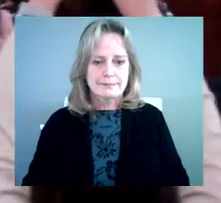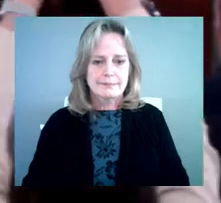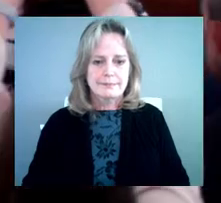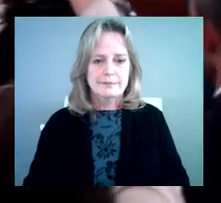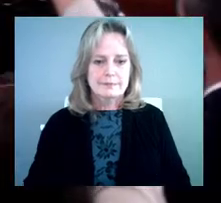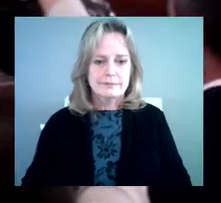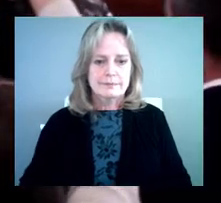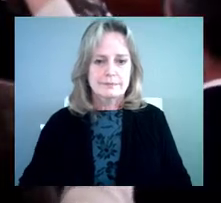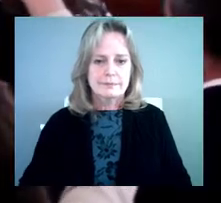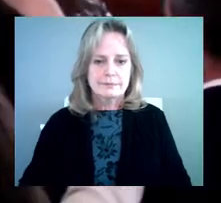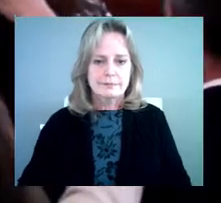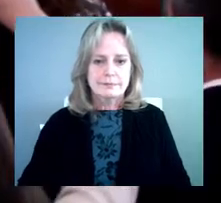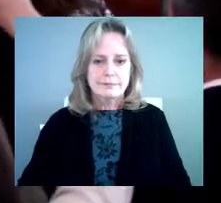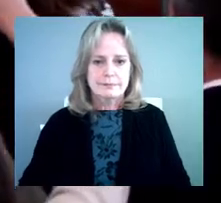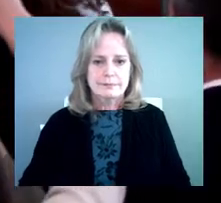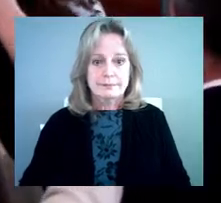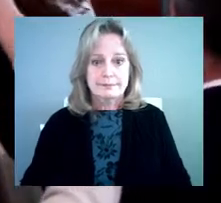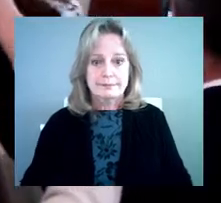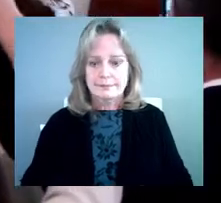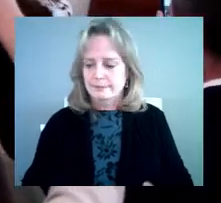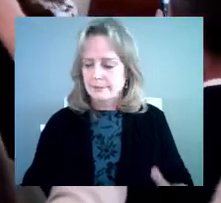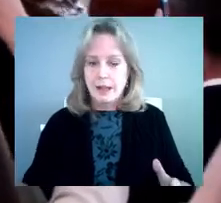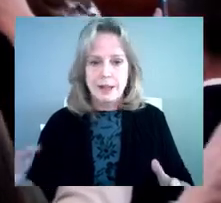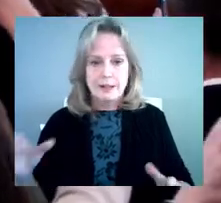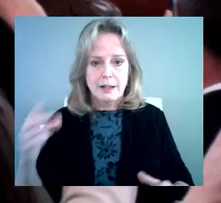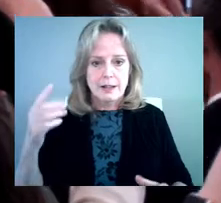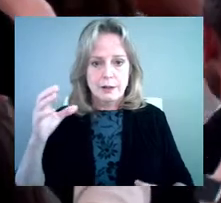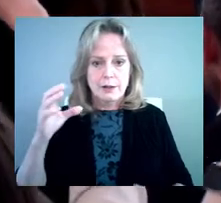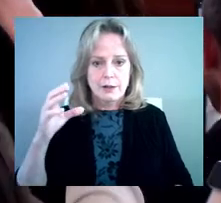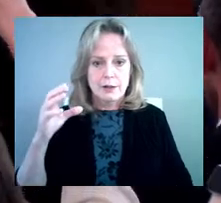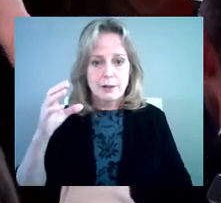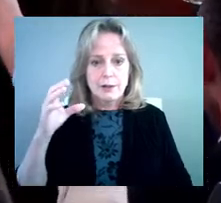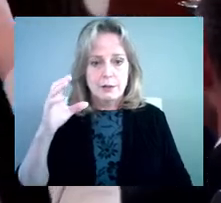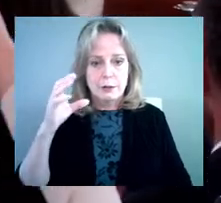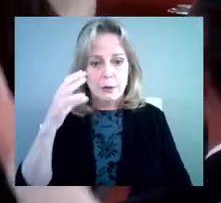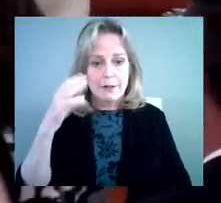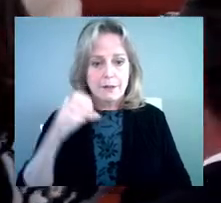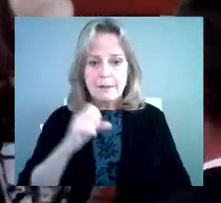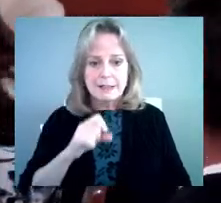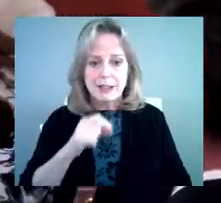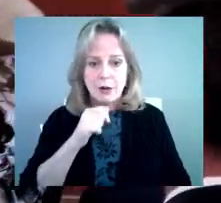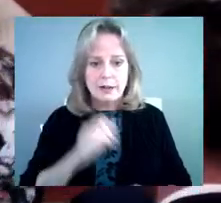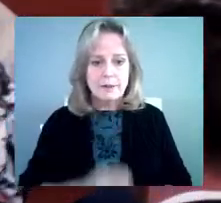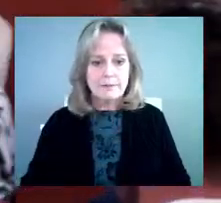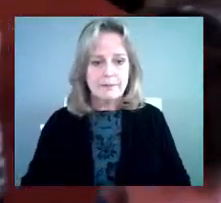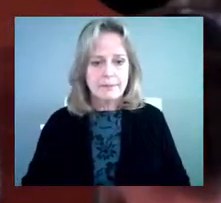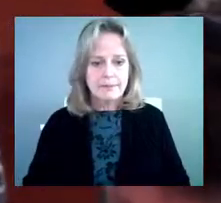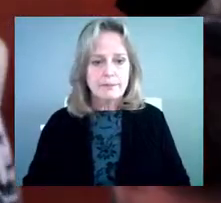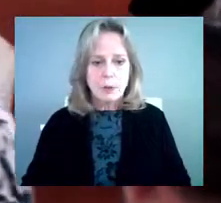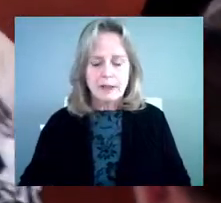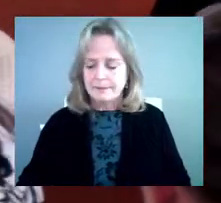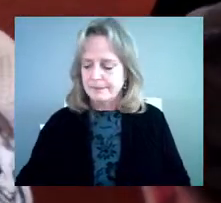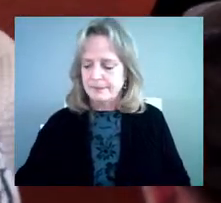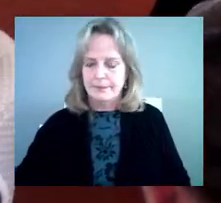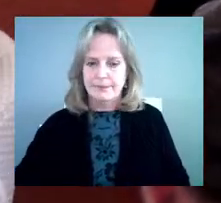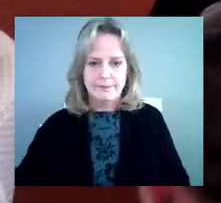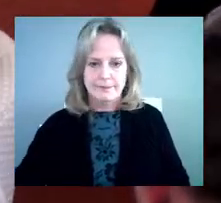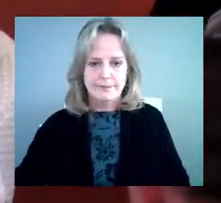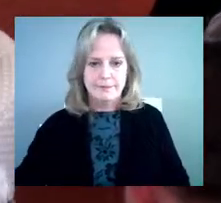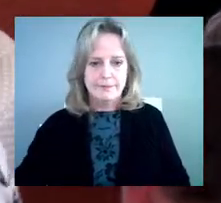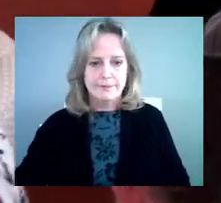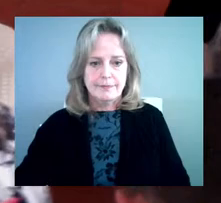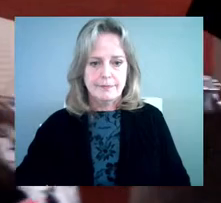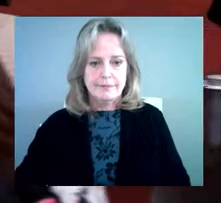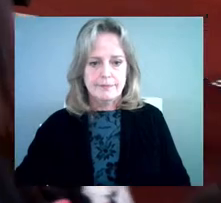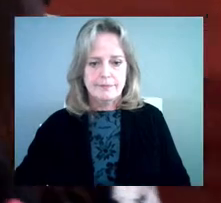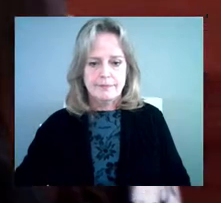Looking for a mic. How are you in Delaware? Thank you so much. Thank you, Governor and